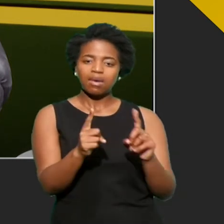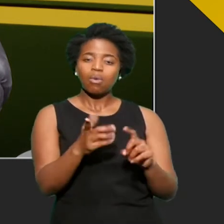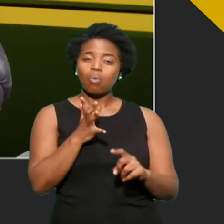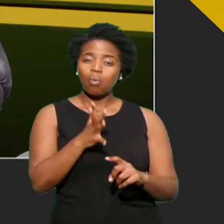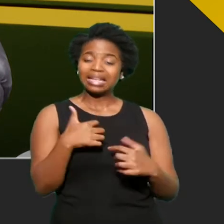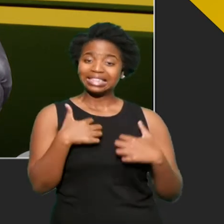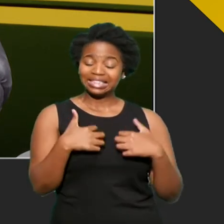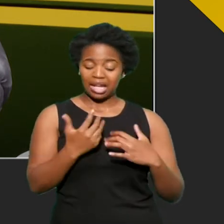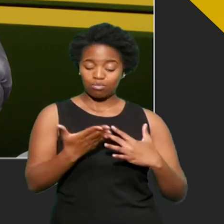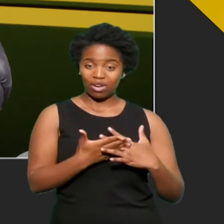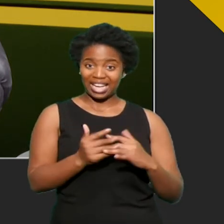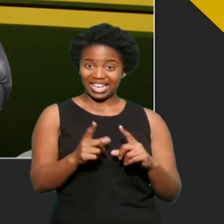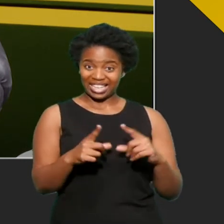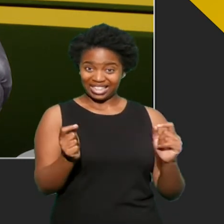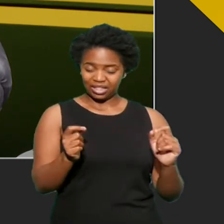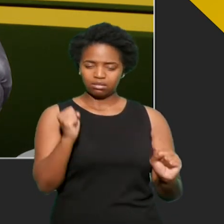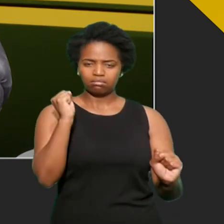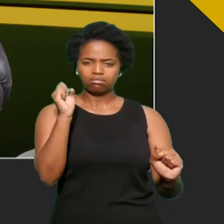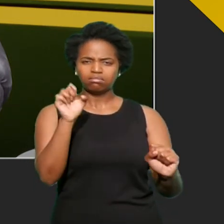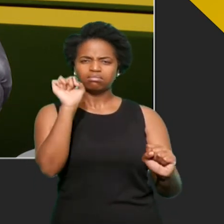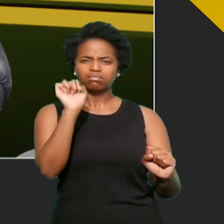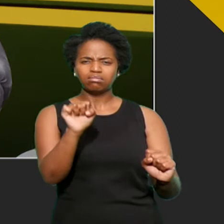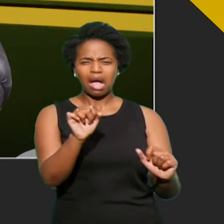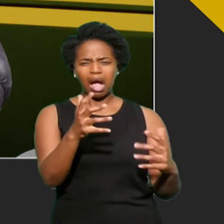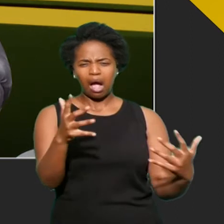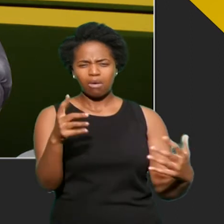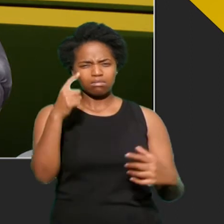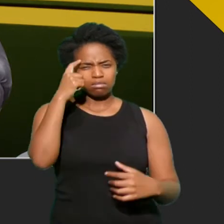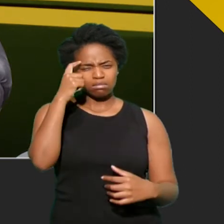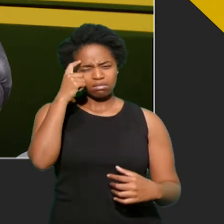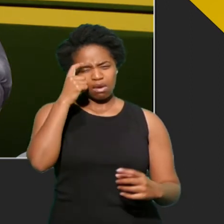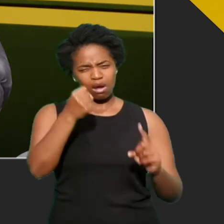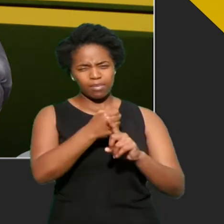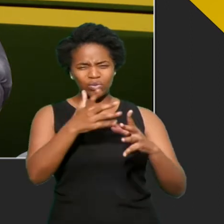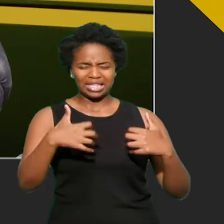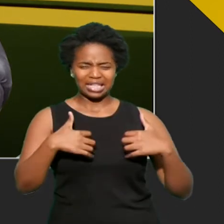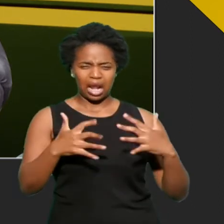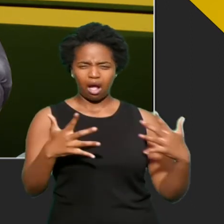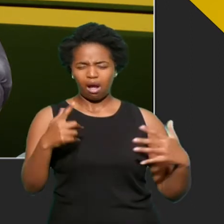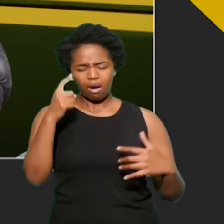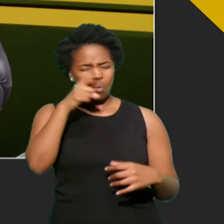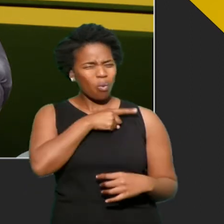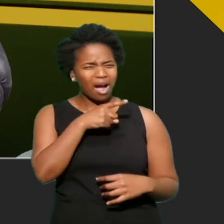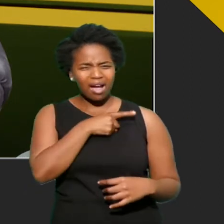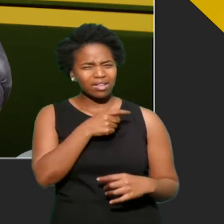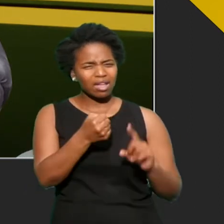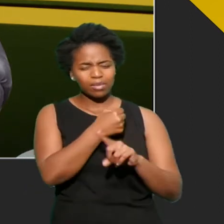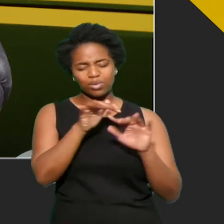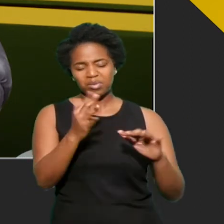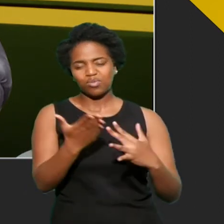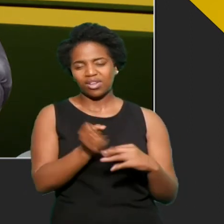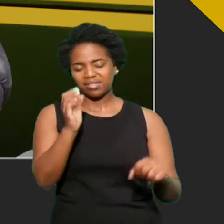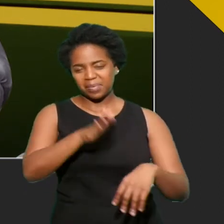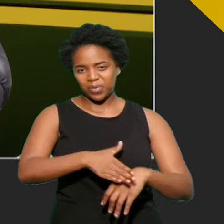look forward to, after the break, we get to speak about the mind and heart of the abuser and how these things stay with them. Why do they actually abuse? After the